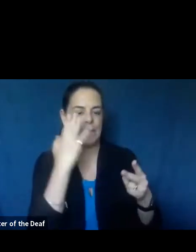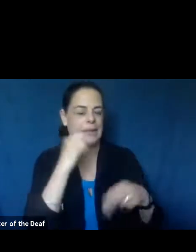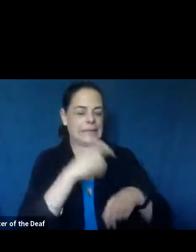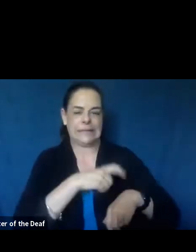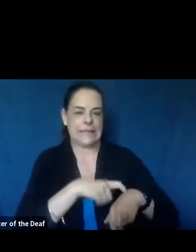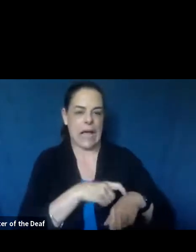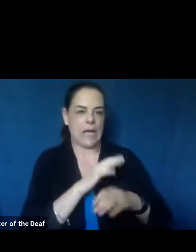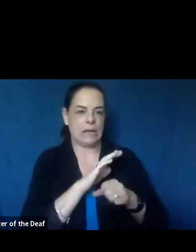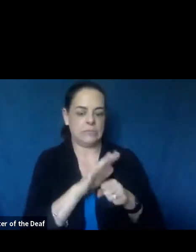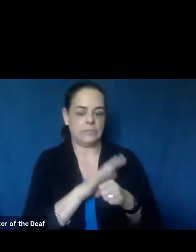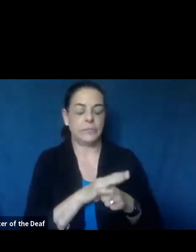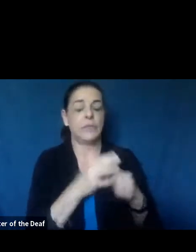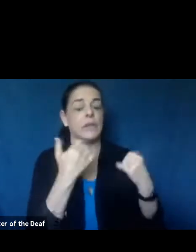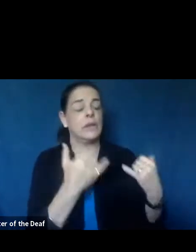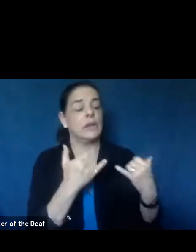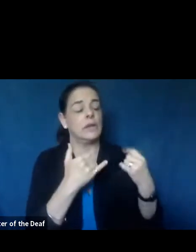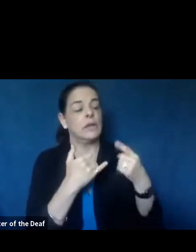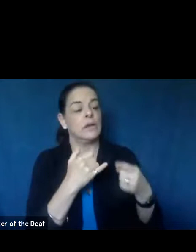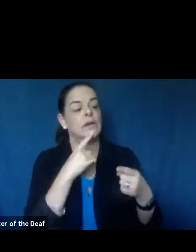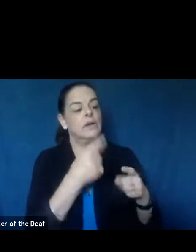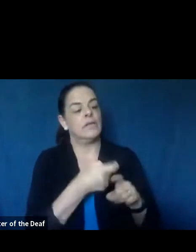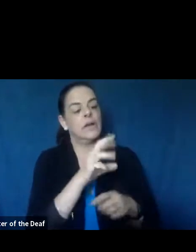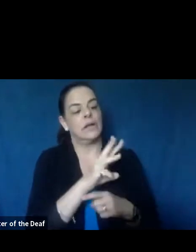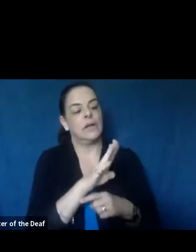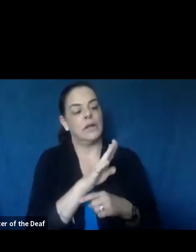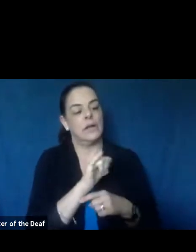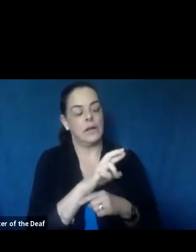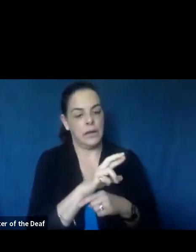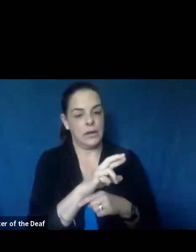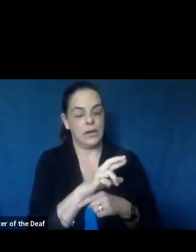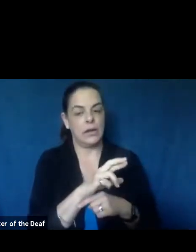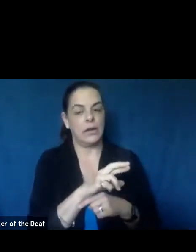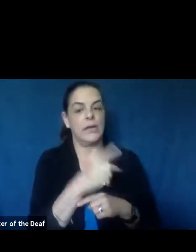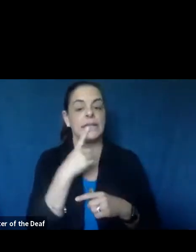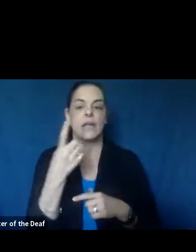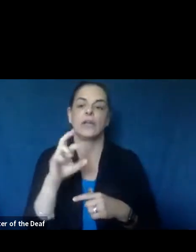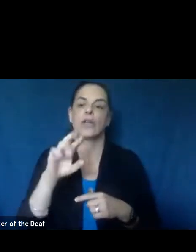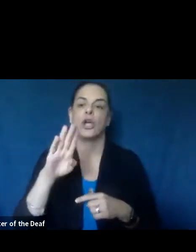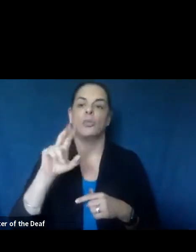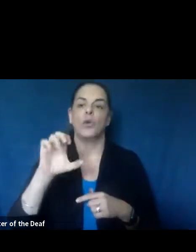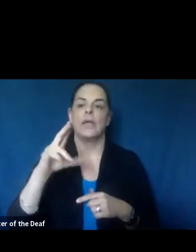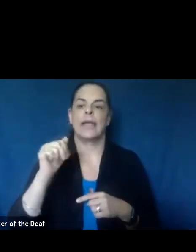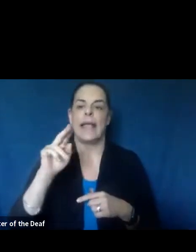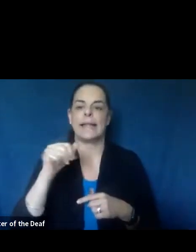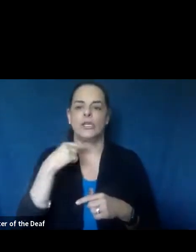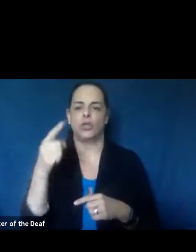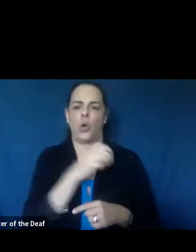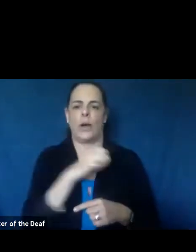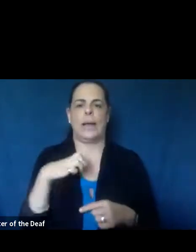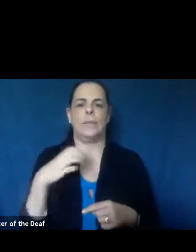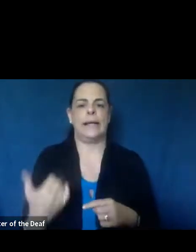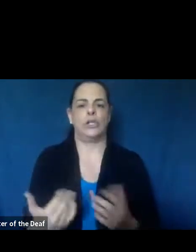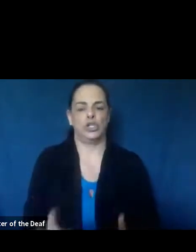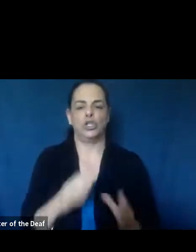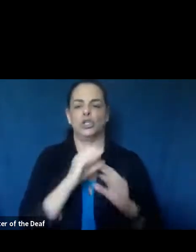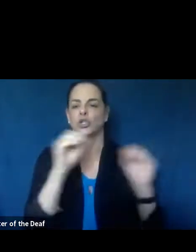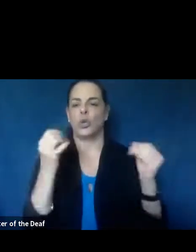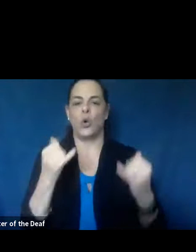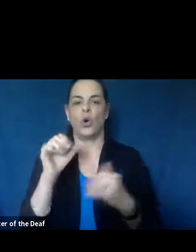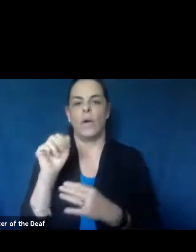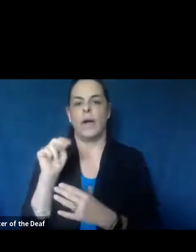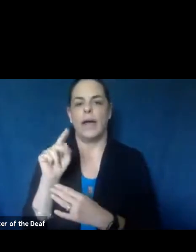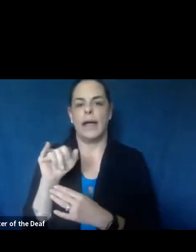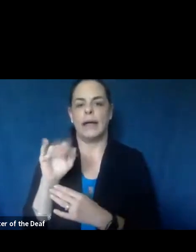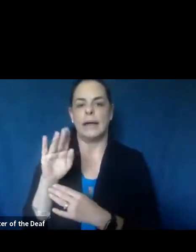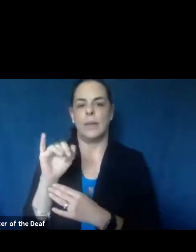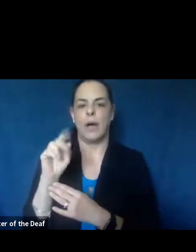today. The one that's currently in there is from WBIR. It says, Dr. Buchanan told commissioners there are no current antibody tests that are to be